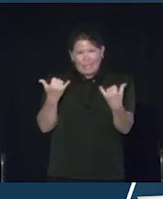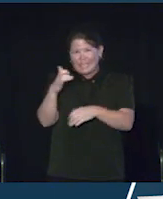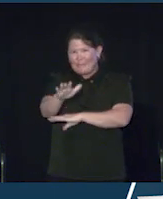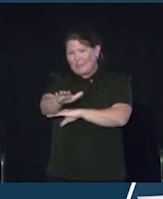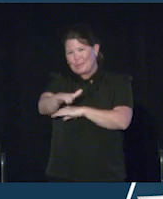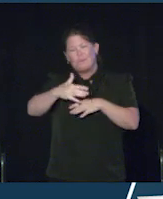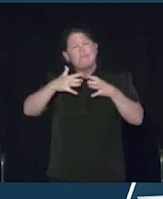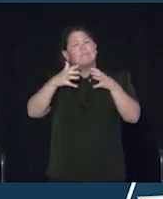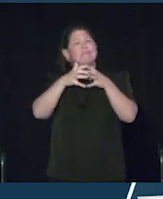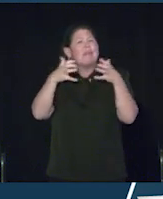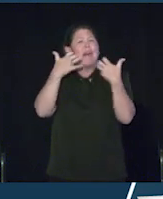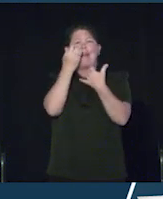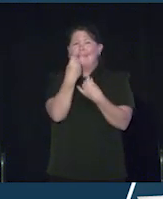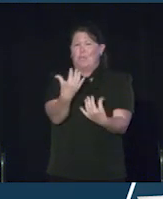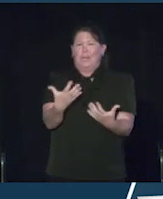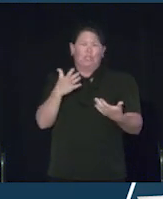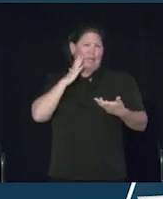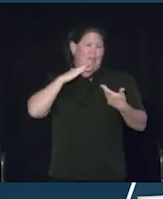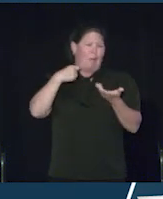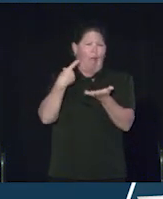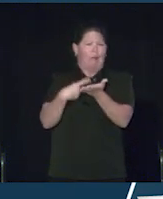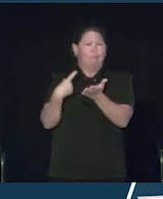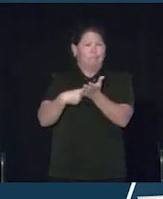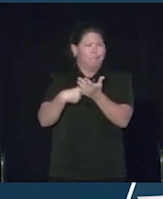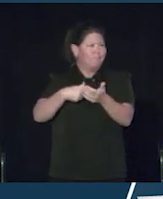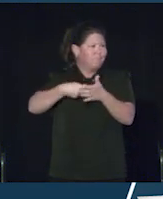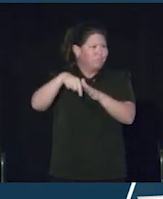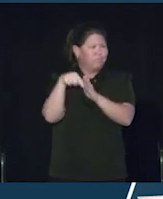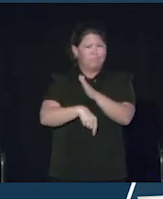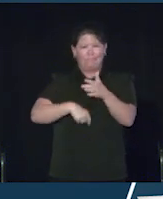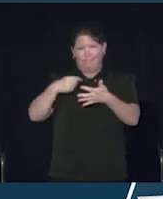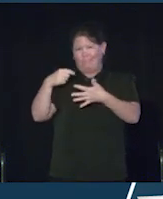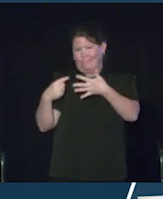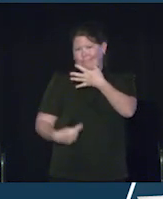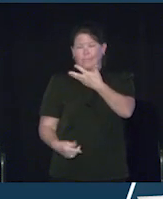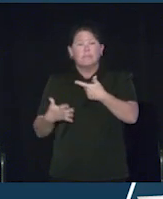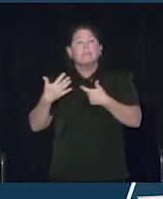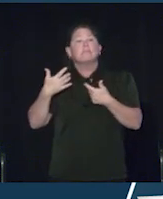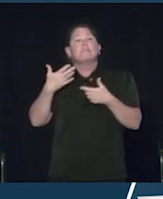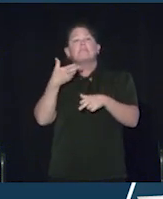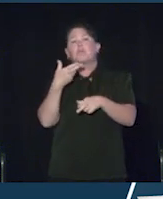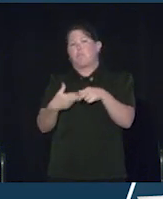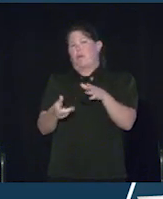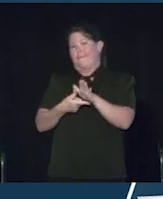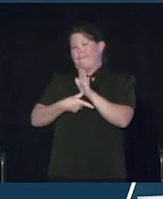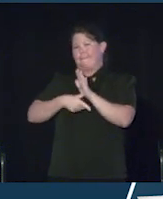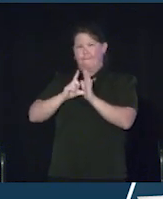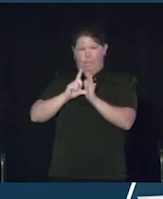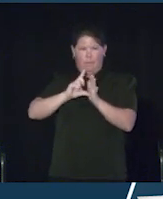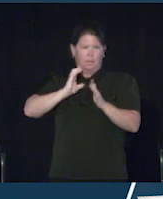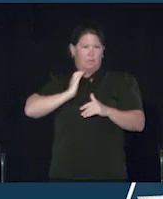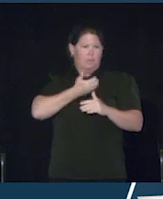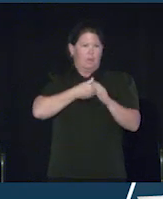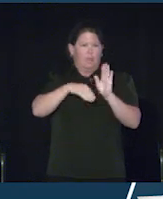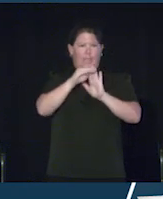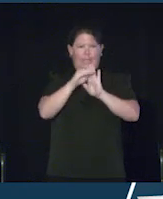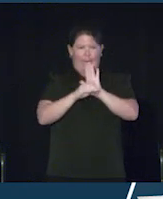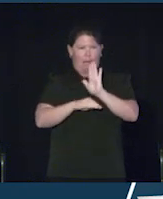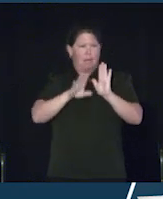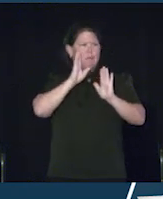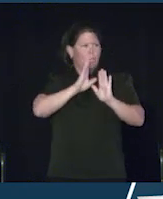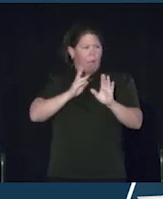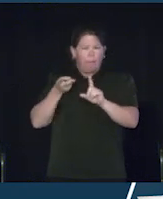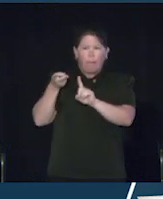have a lot of information we're going to cover. This is a brief overview of our agenda. We're going to go over the application and